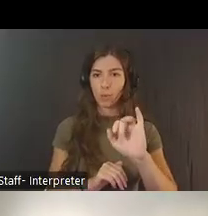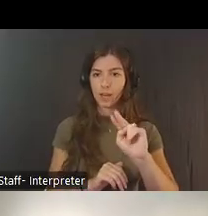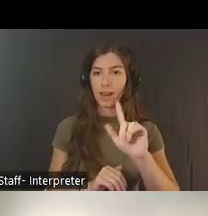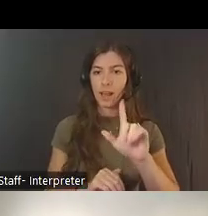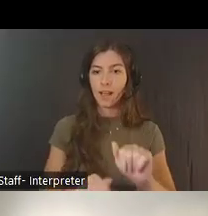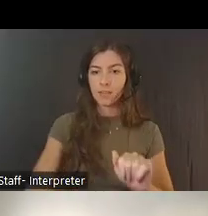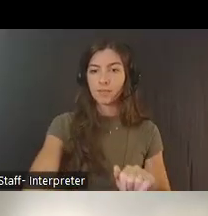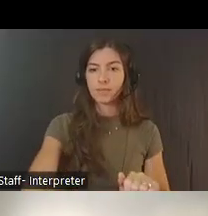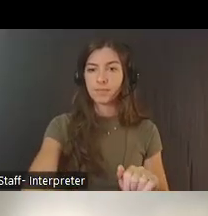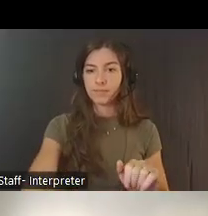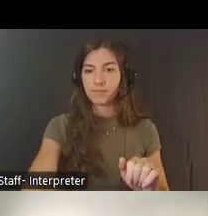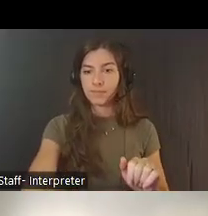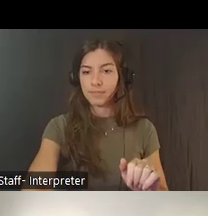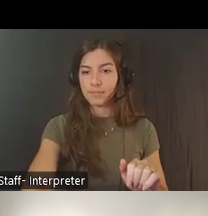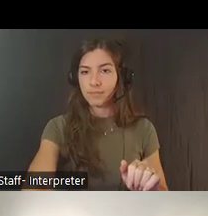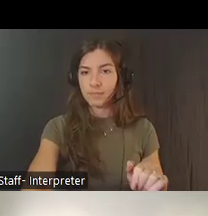Yes.